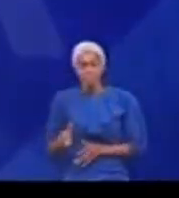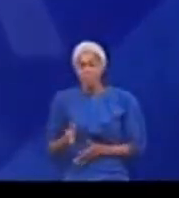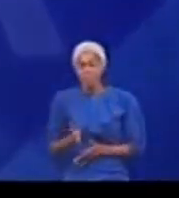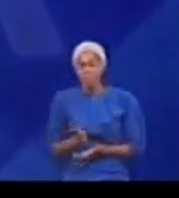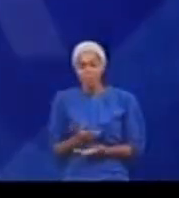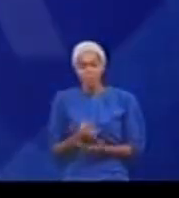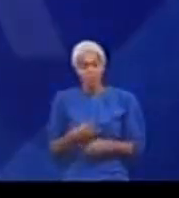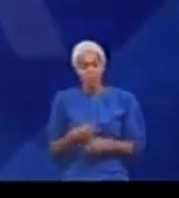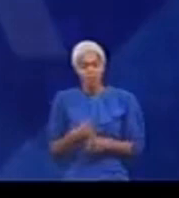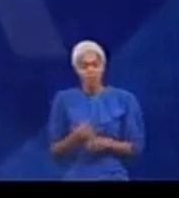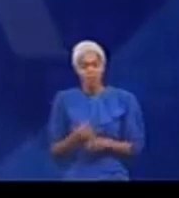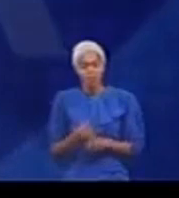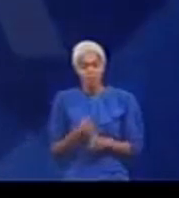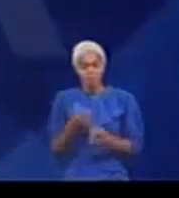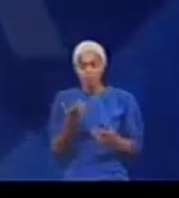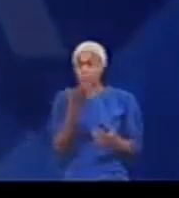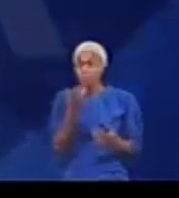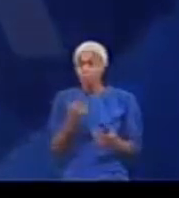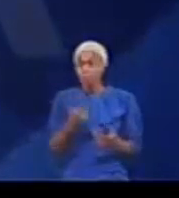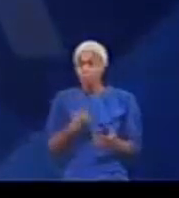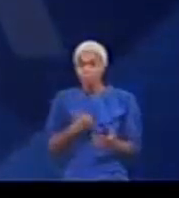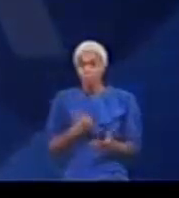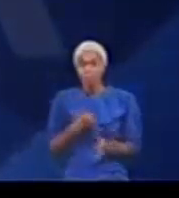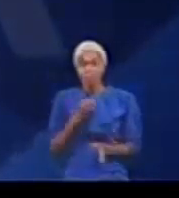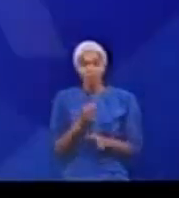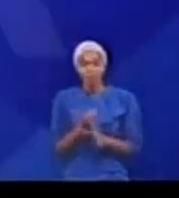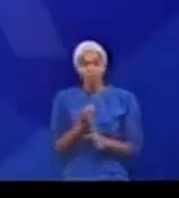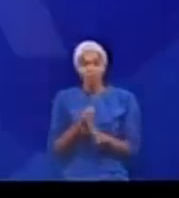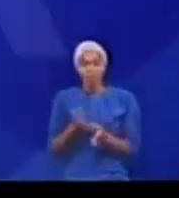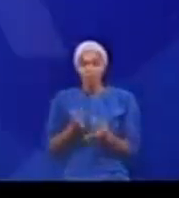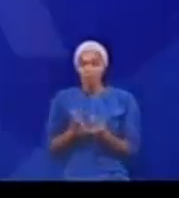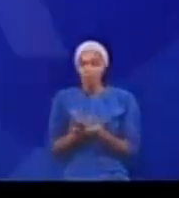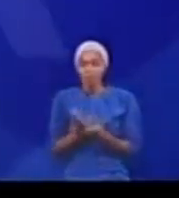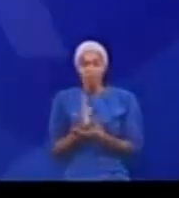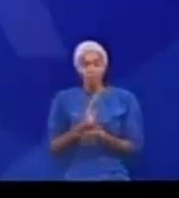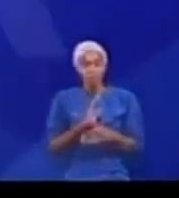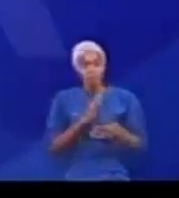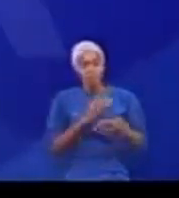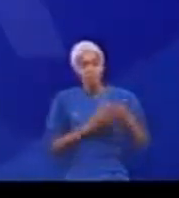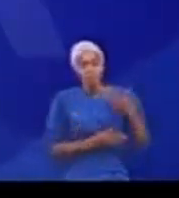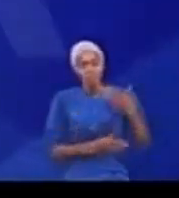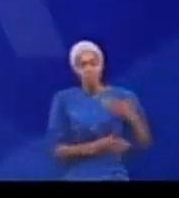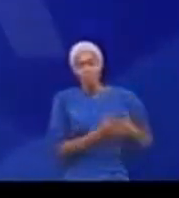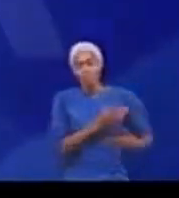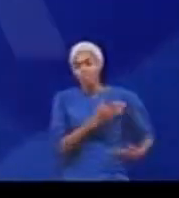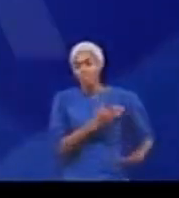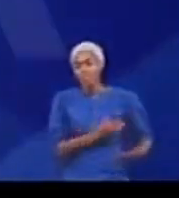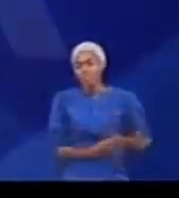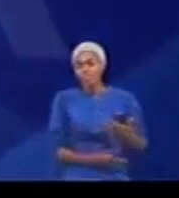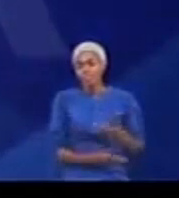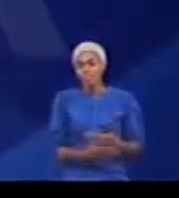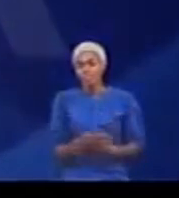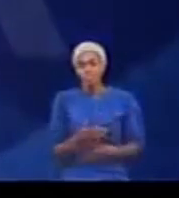Jesus. 'Cause he's never let me down. He's faithful through